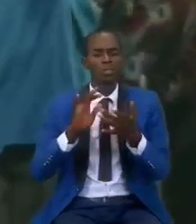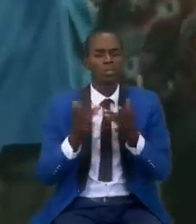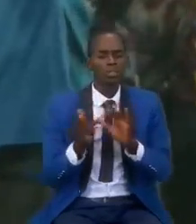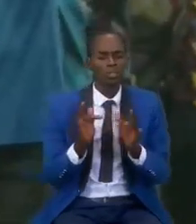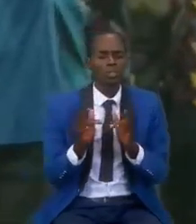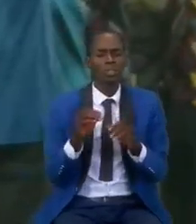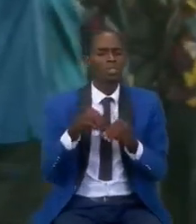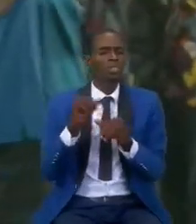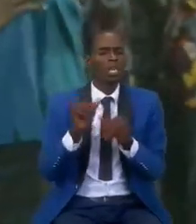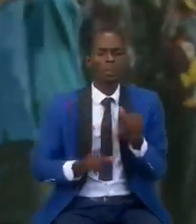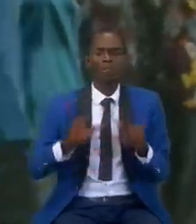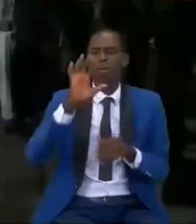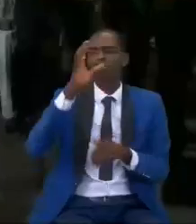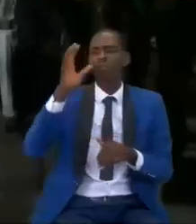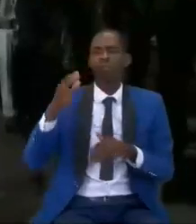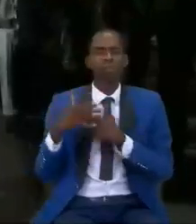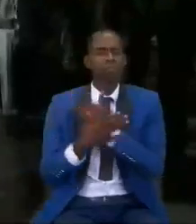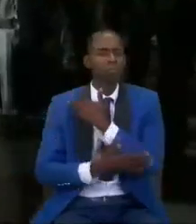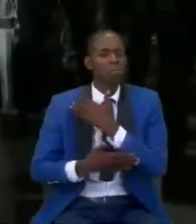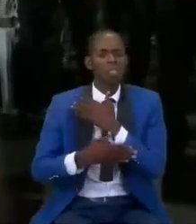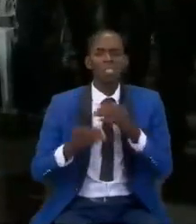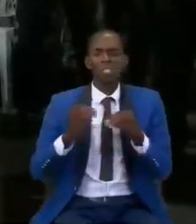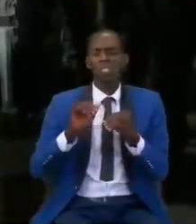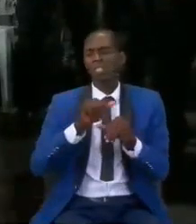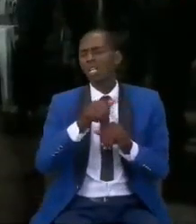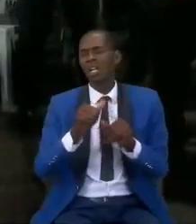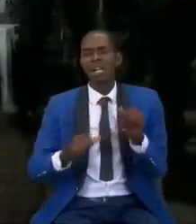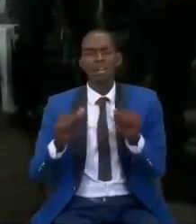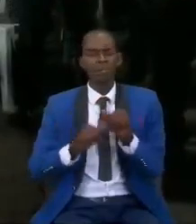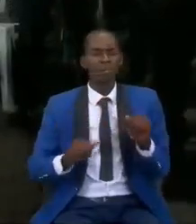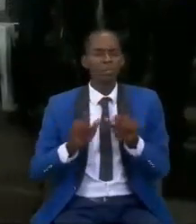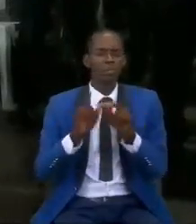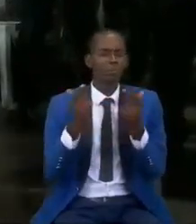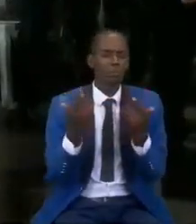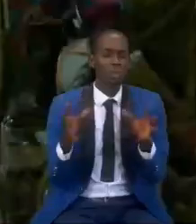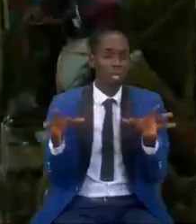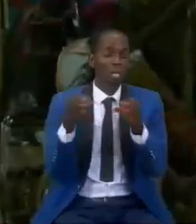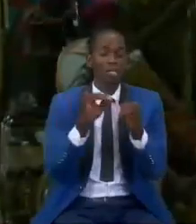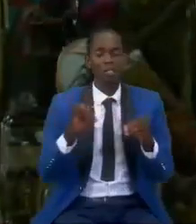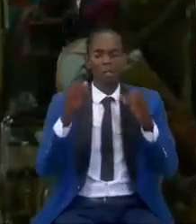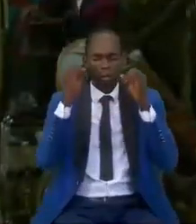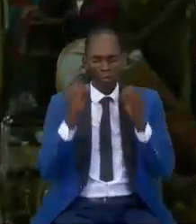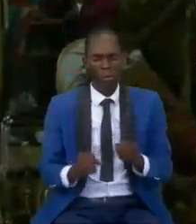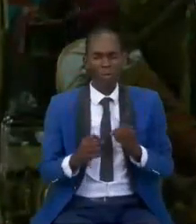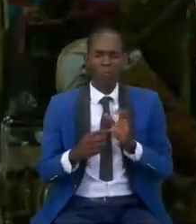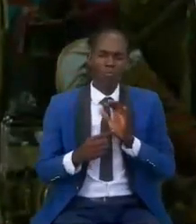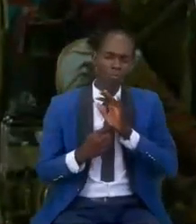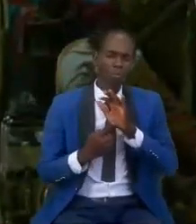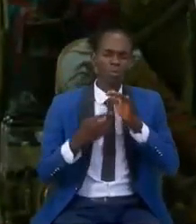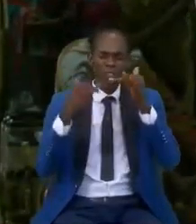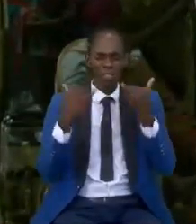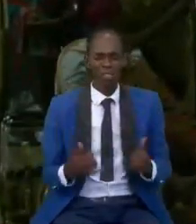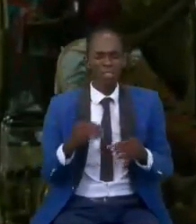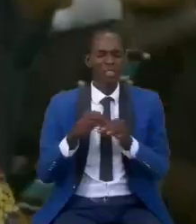Power manifestation now. In Jesus' name we pray.